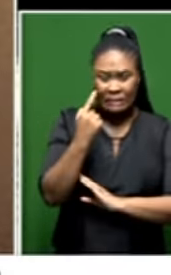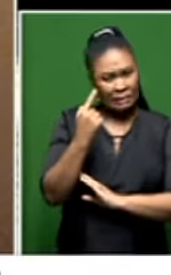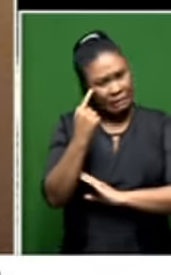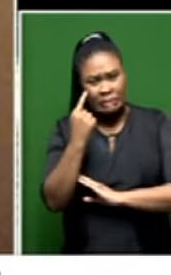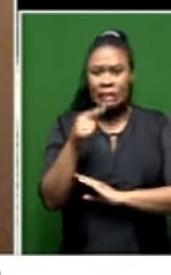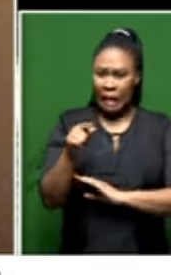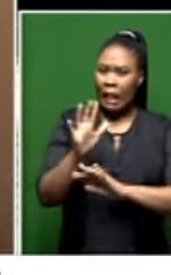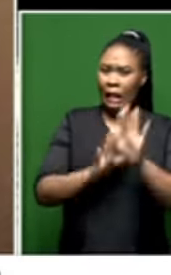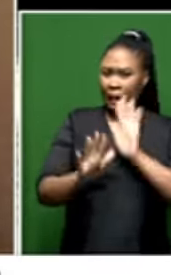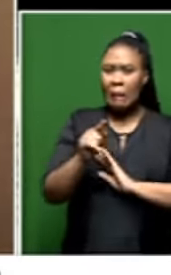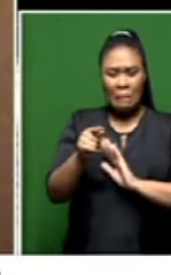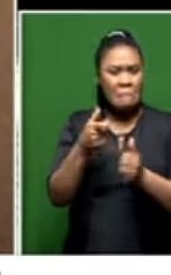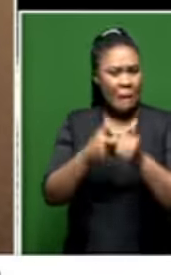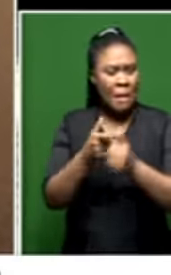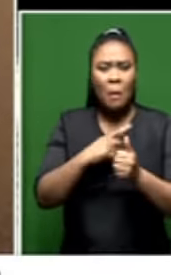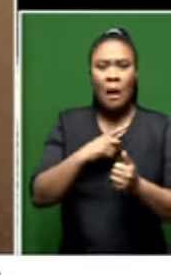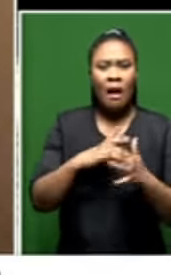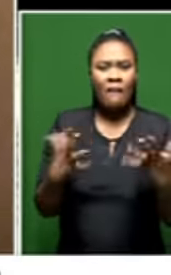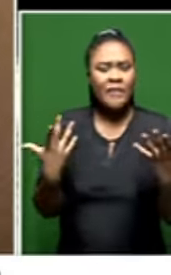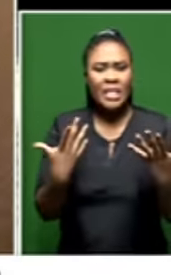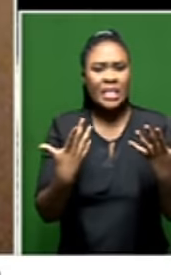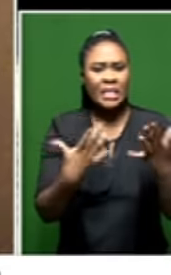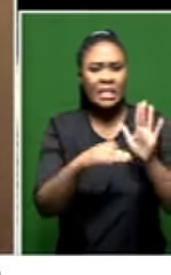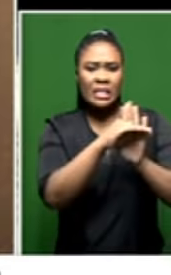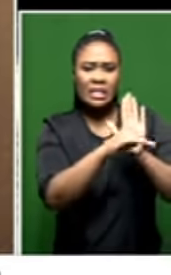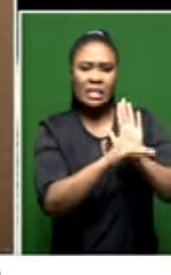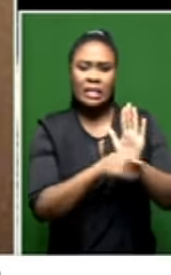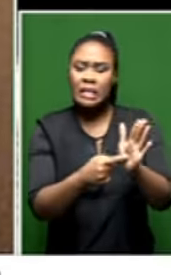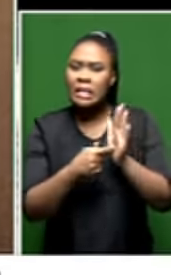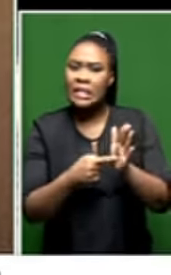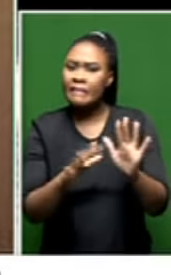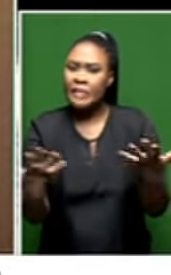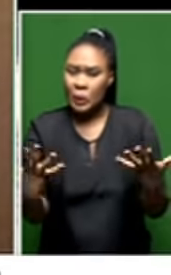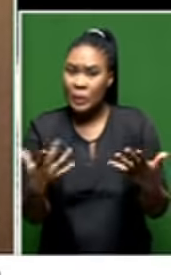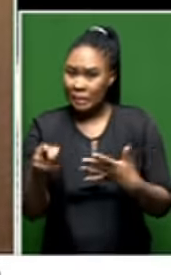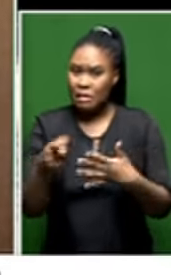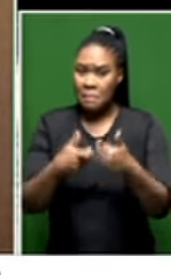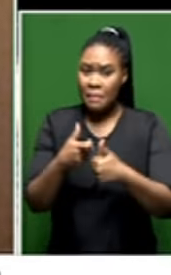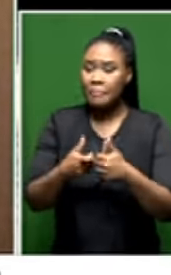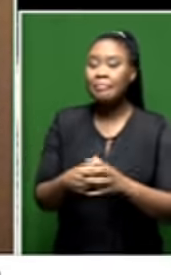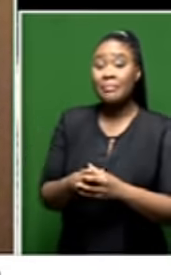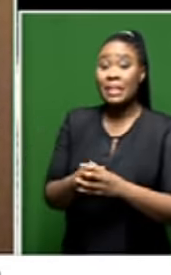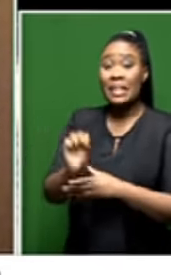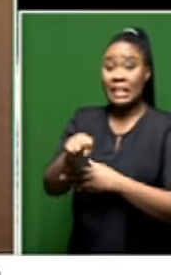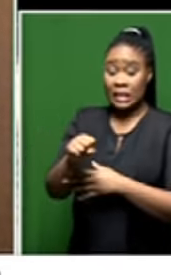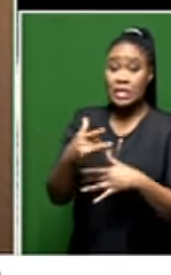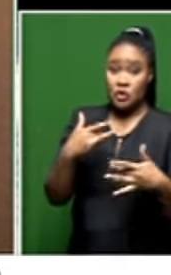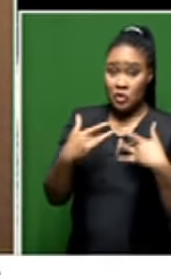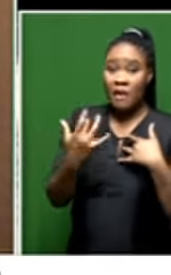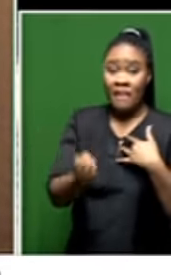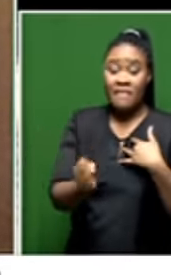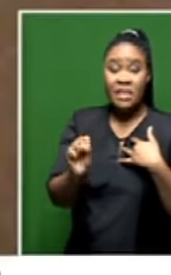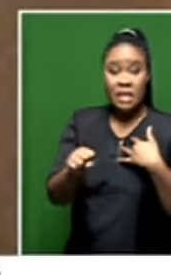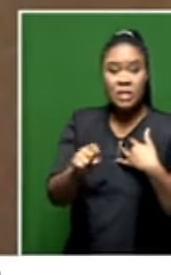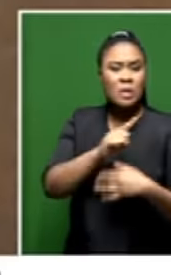no kind of document or list of criteria that we know of? Yes, it is extremely concerning,